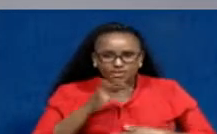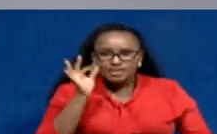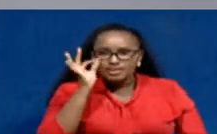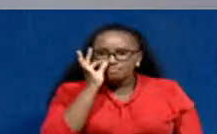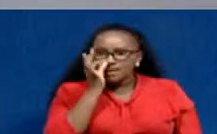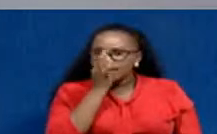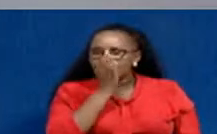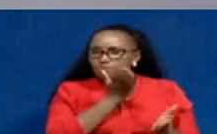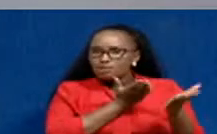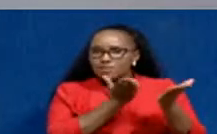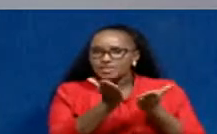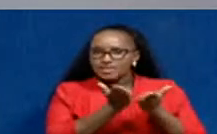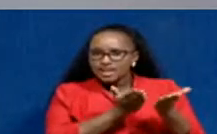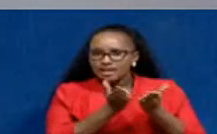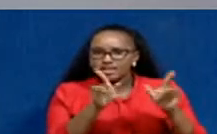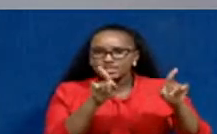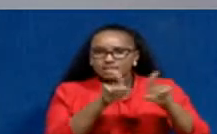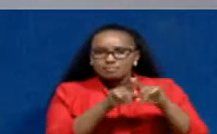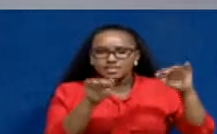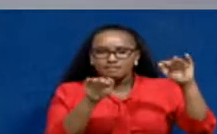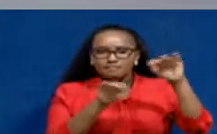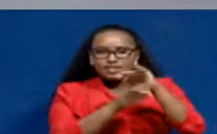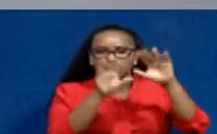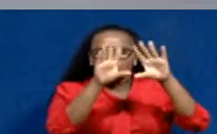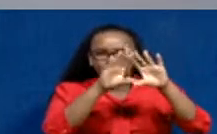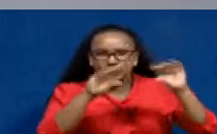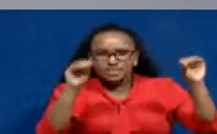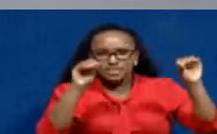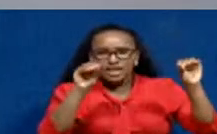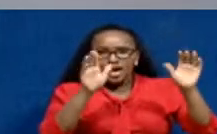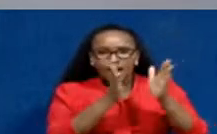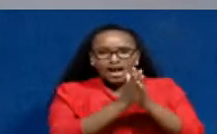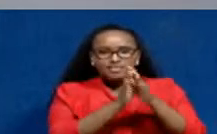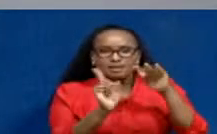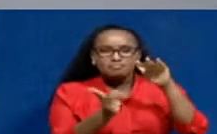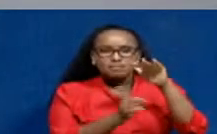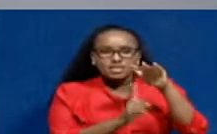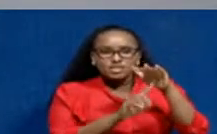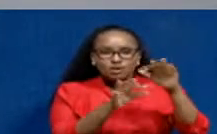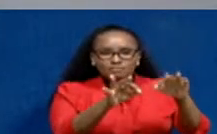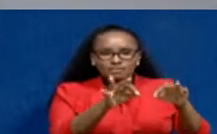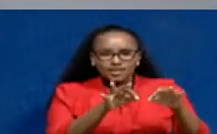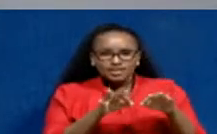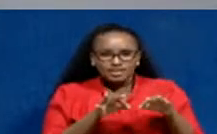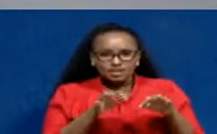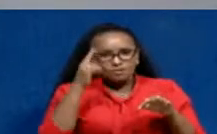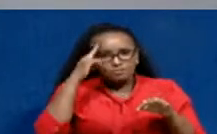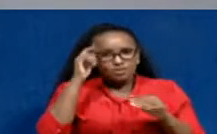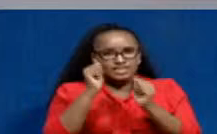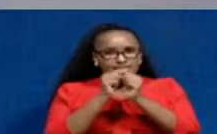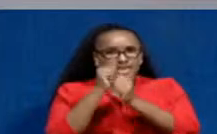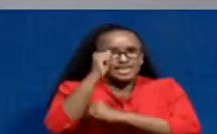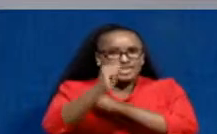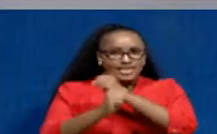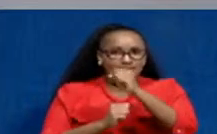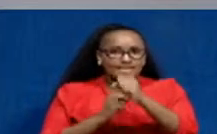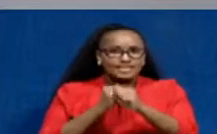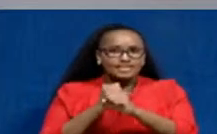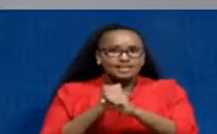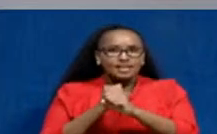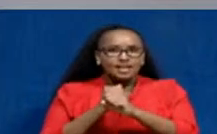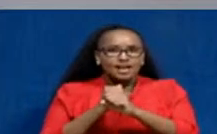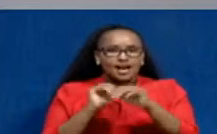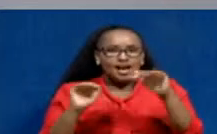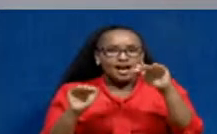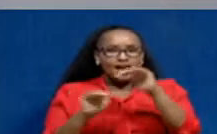had served as Vice President and Minister of Finance for 10 years